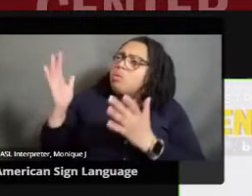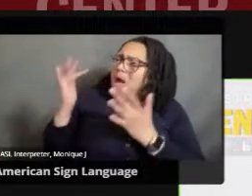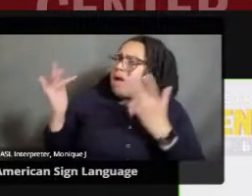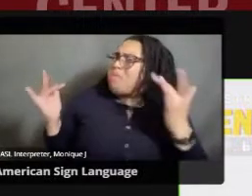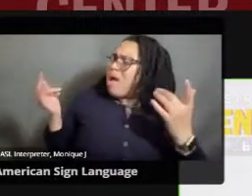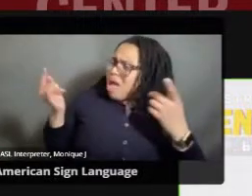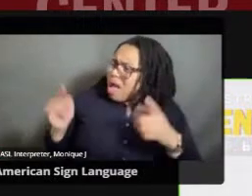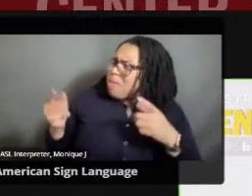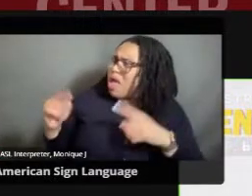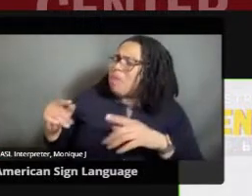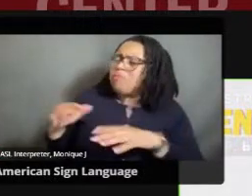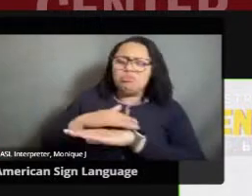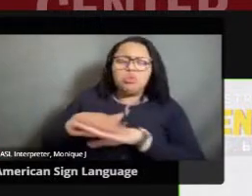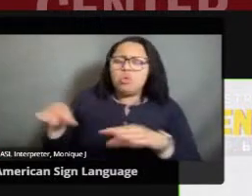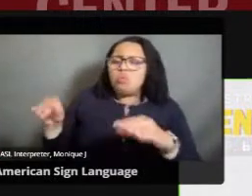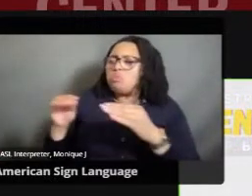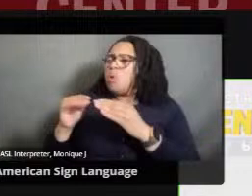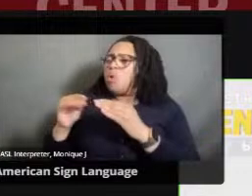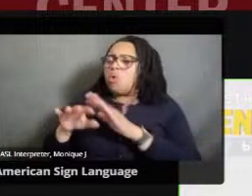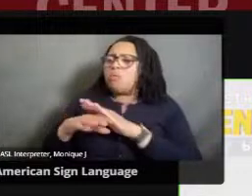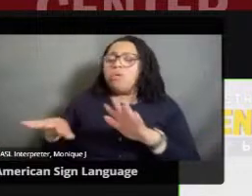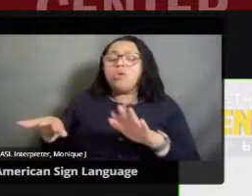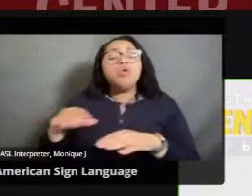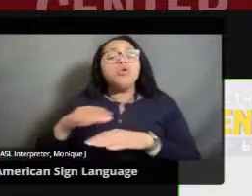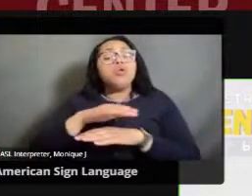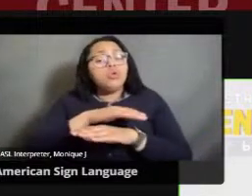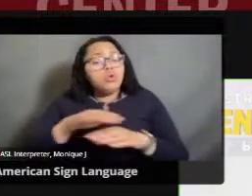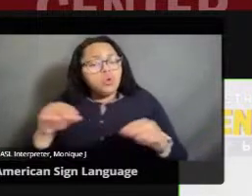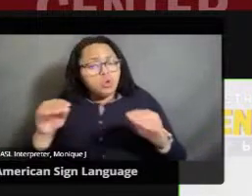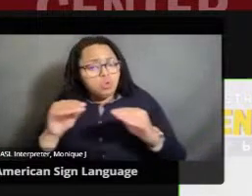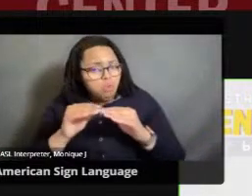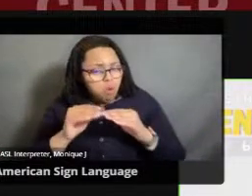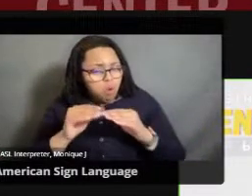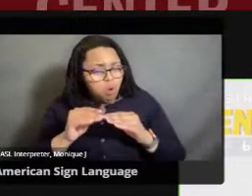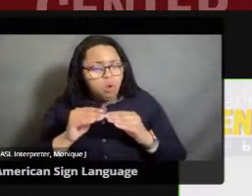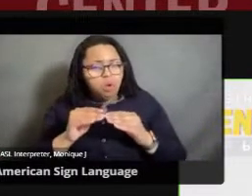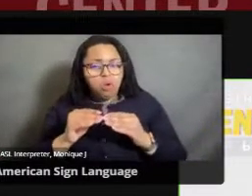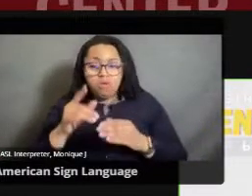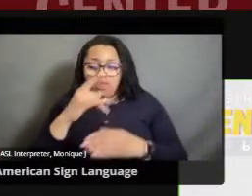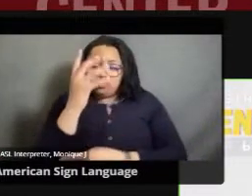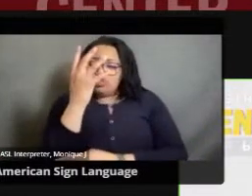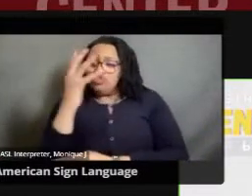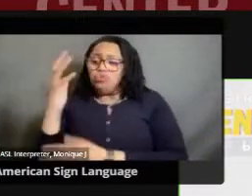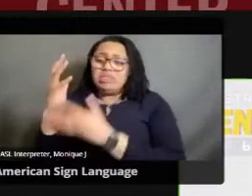No more olive trees hurting.